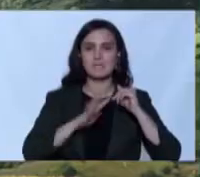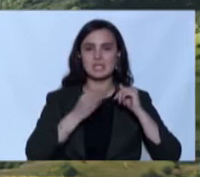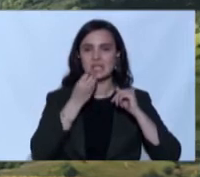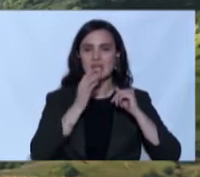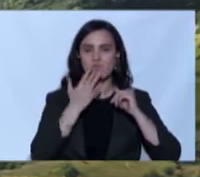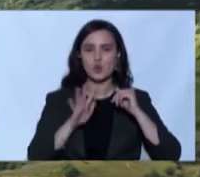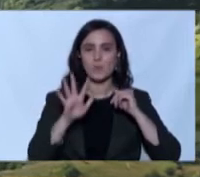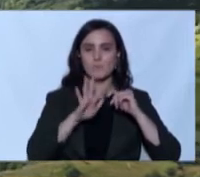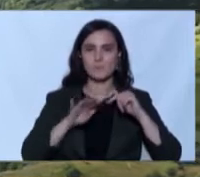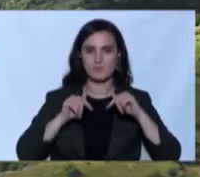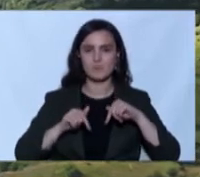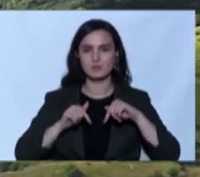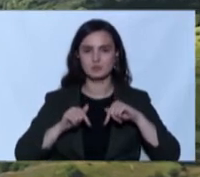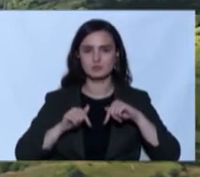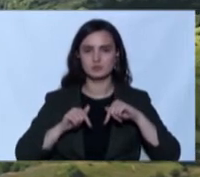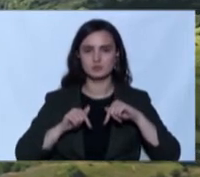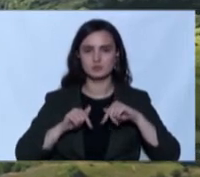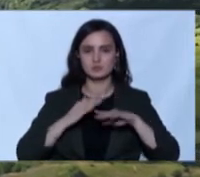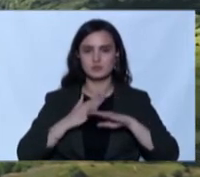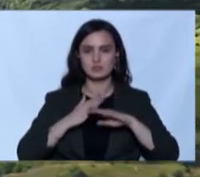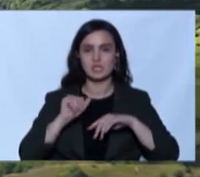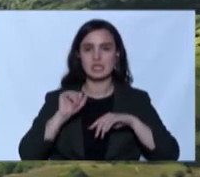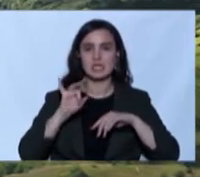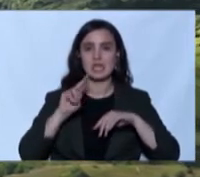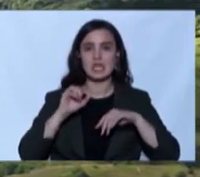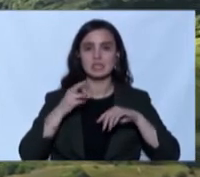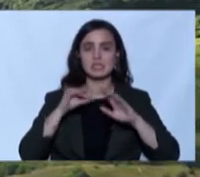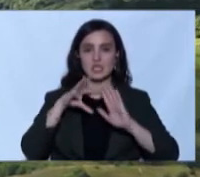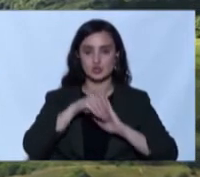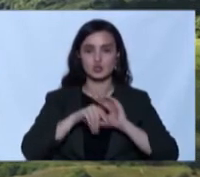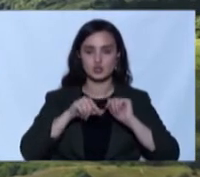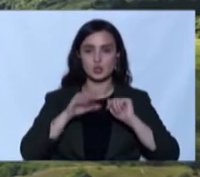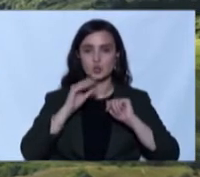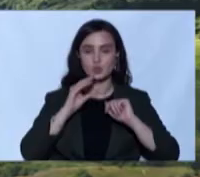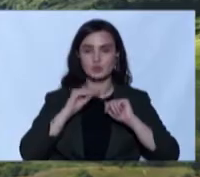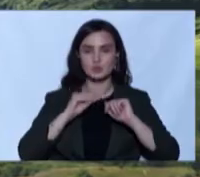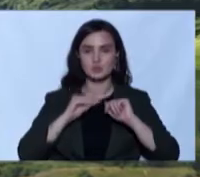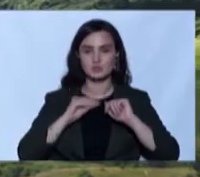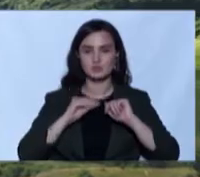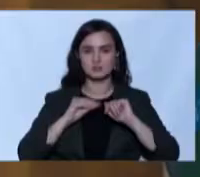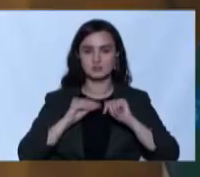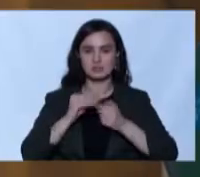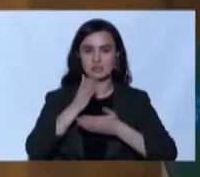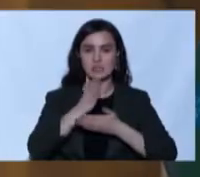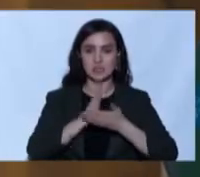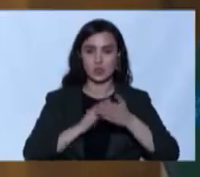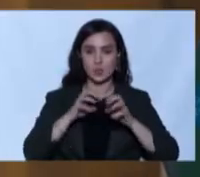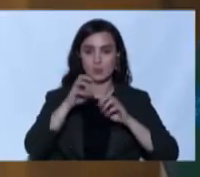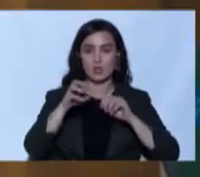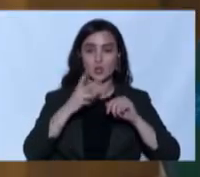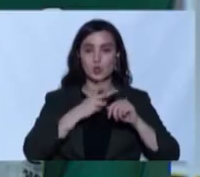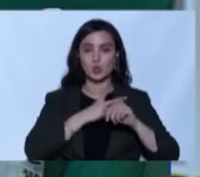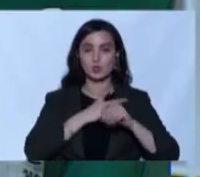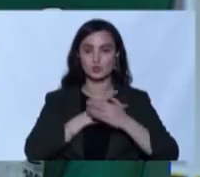murky feel, and that has that Irish landscape in it. And then when the setting switches to London, it's a